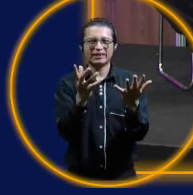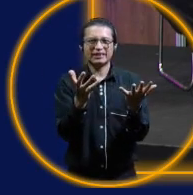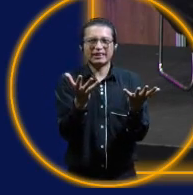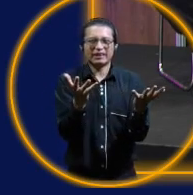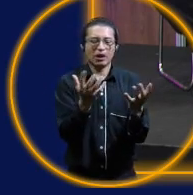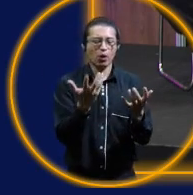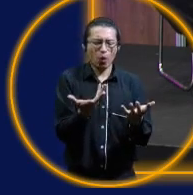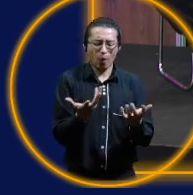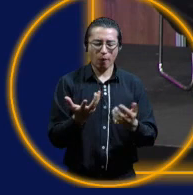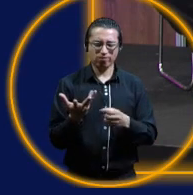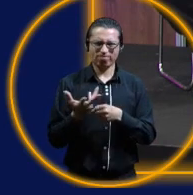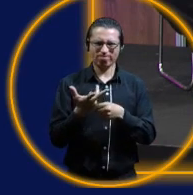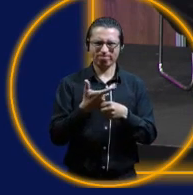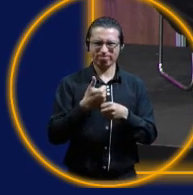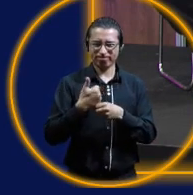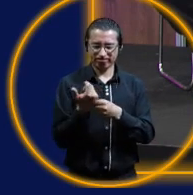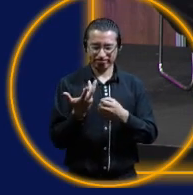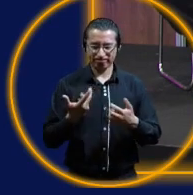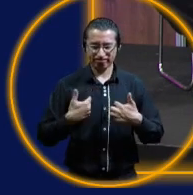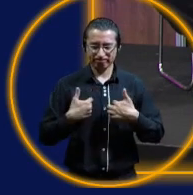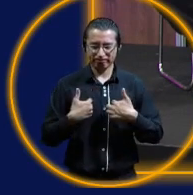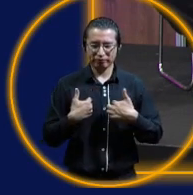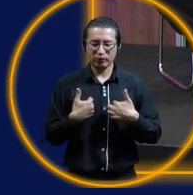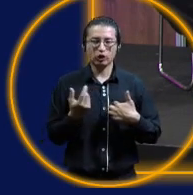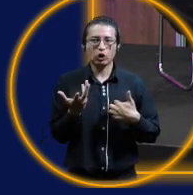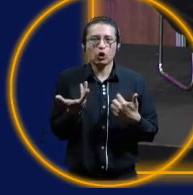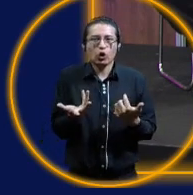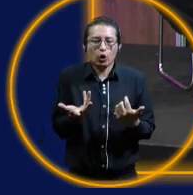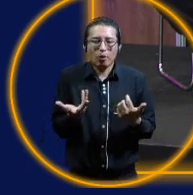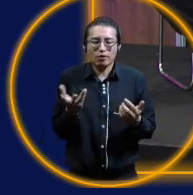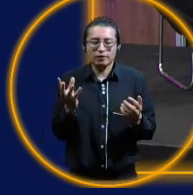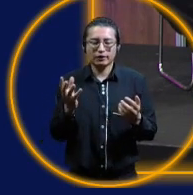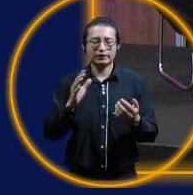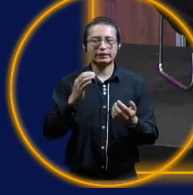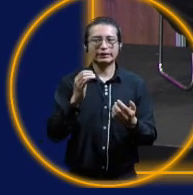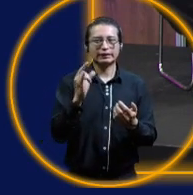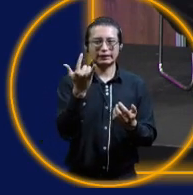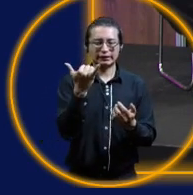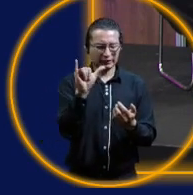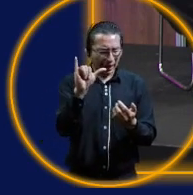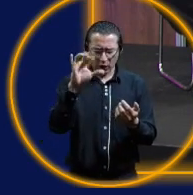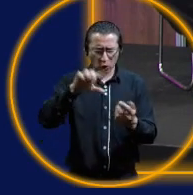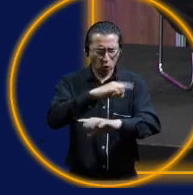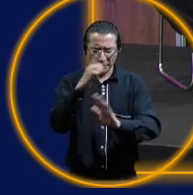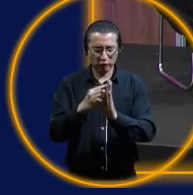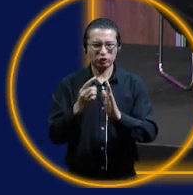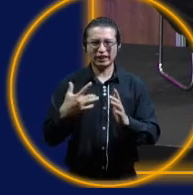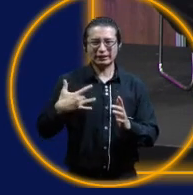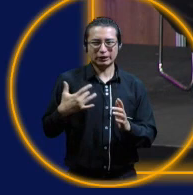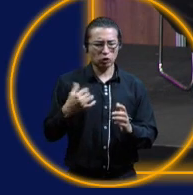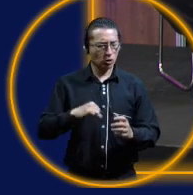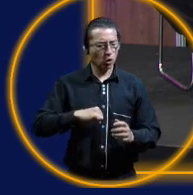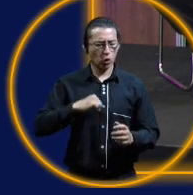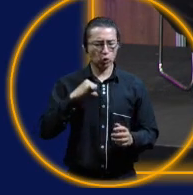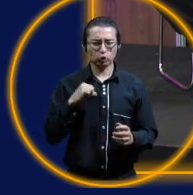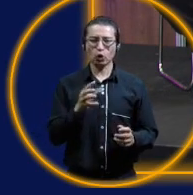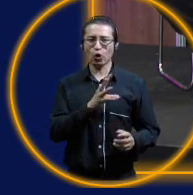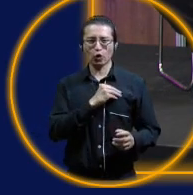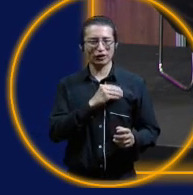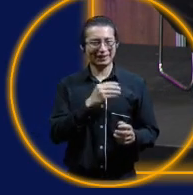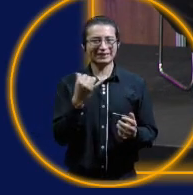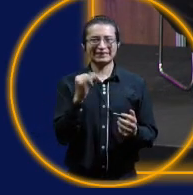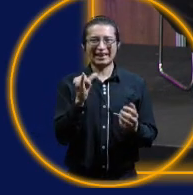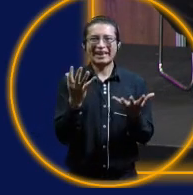your work online when you have something that you're very proud of, that you're very happy with, and you put it out in the world. What's the best and the worst